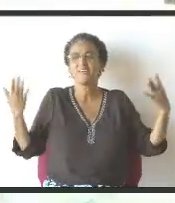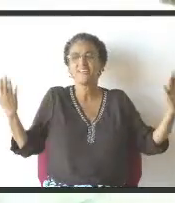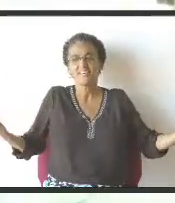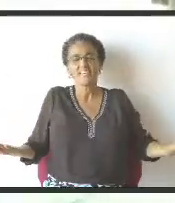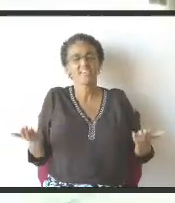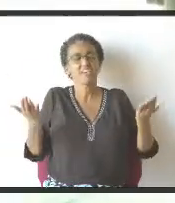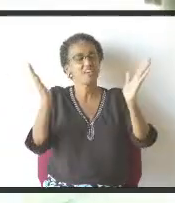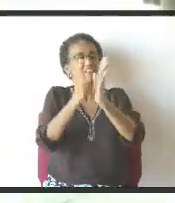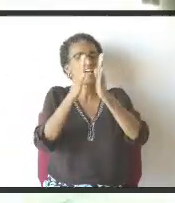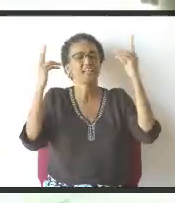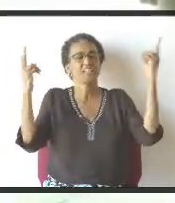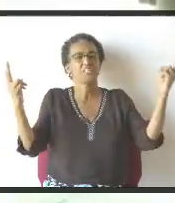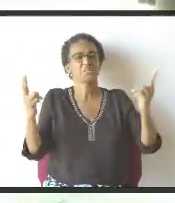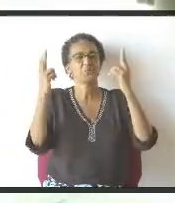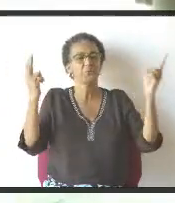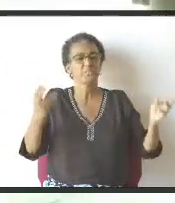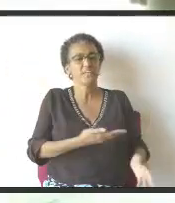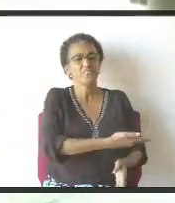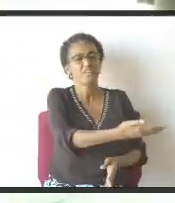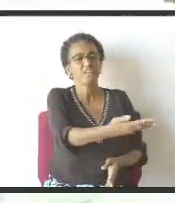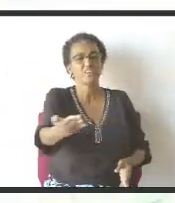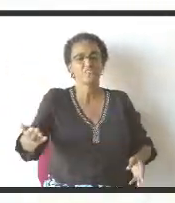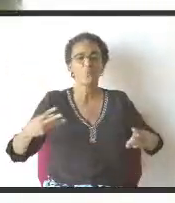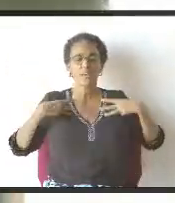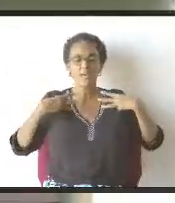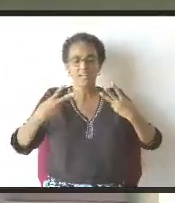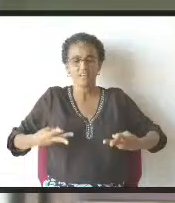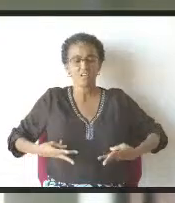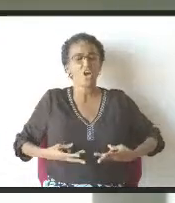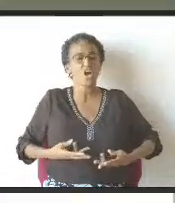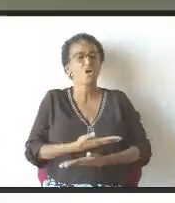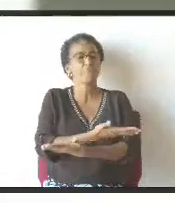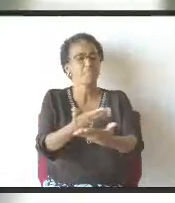welcome here, hallelujah.